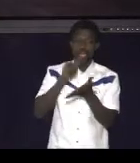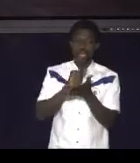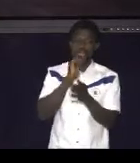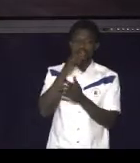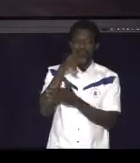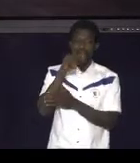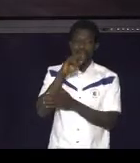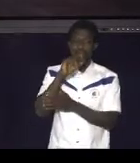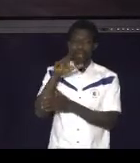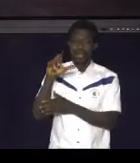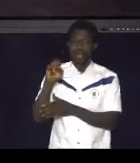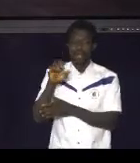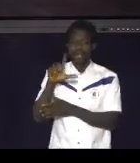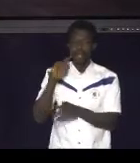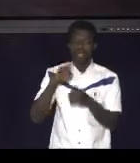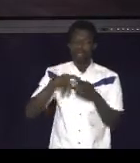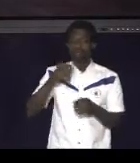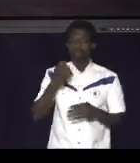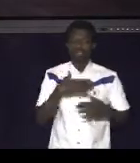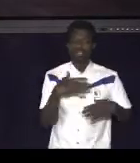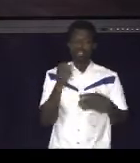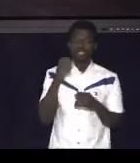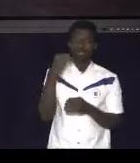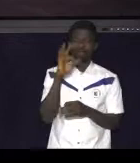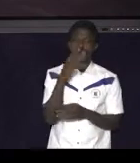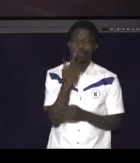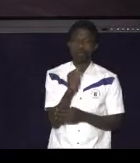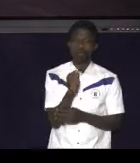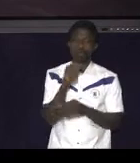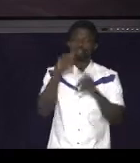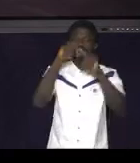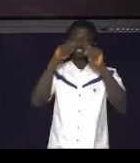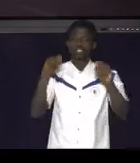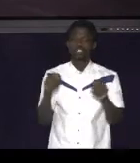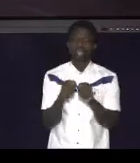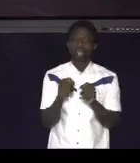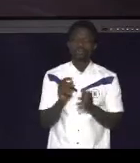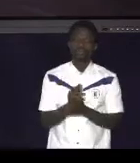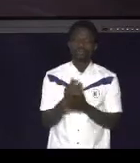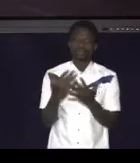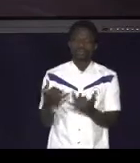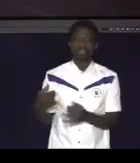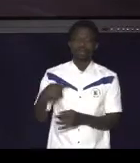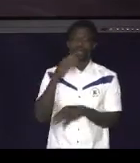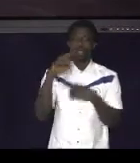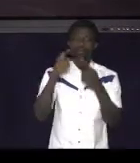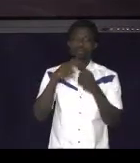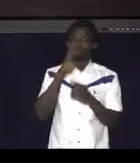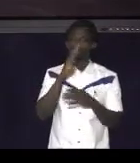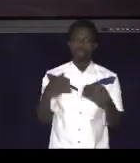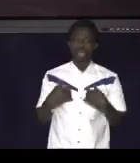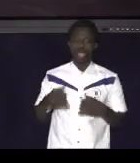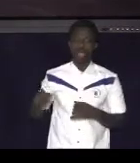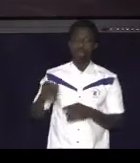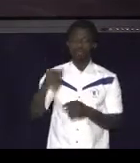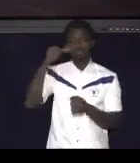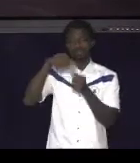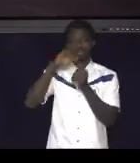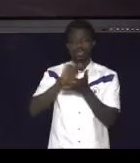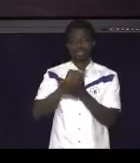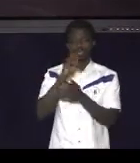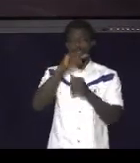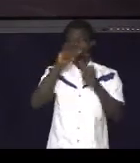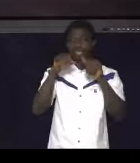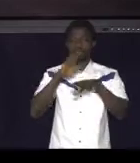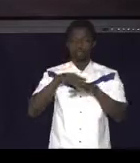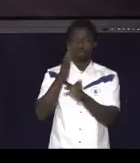parallel to any side of the triangle, now we're going to be having, remember that the angle on a